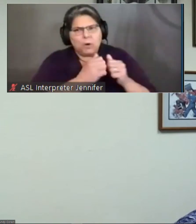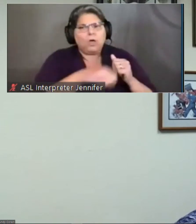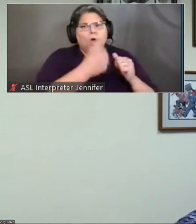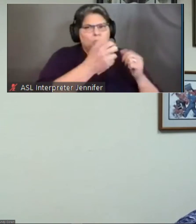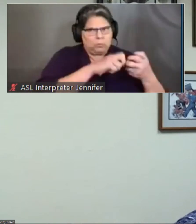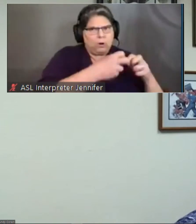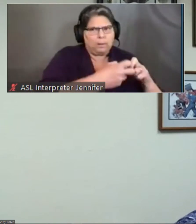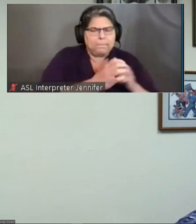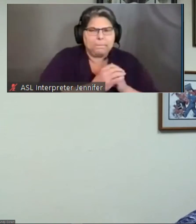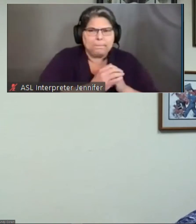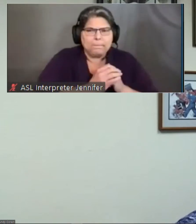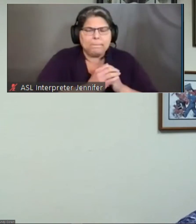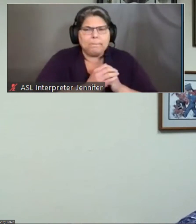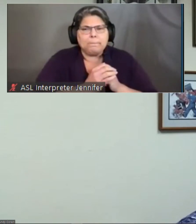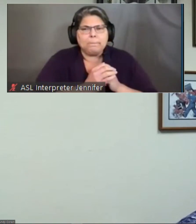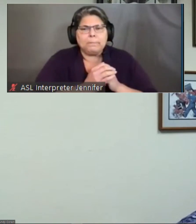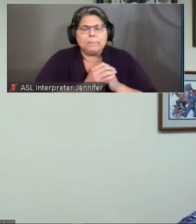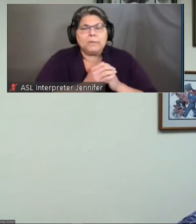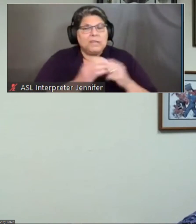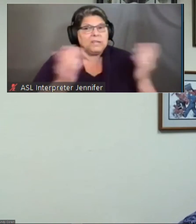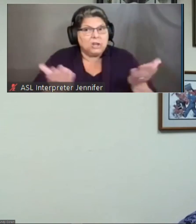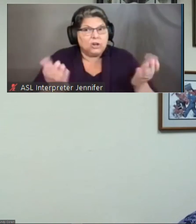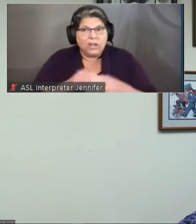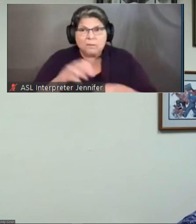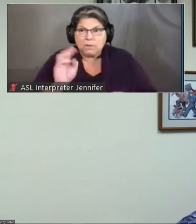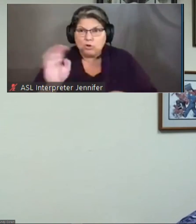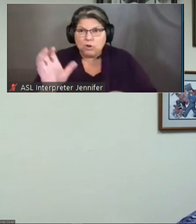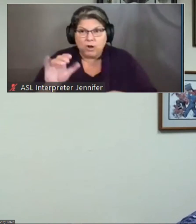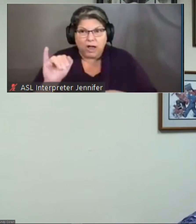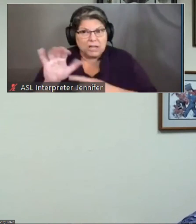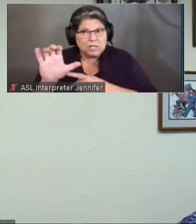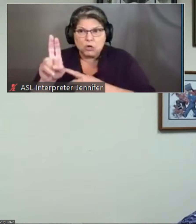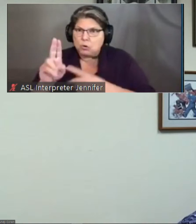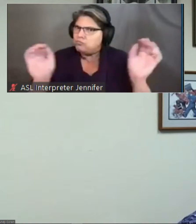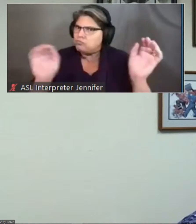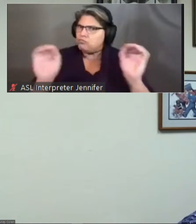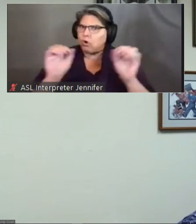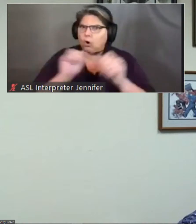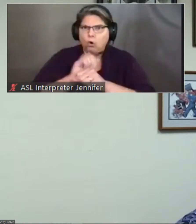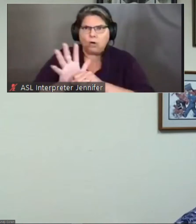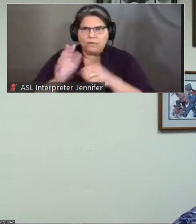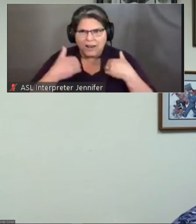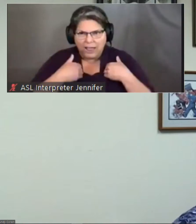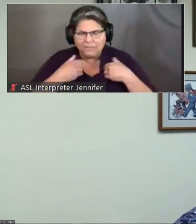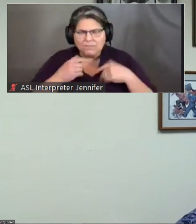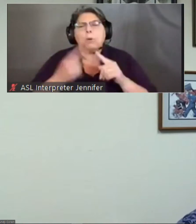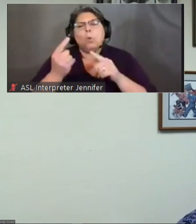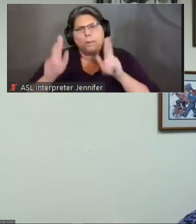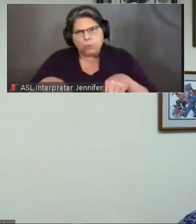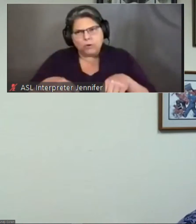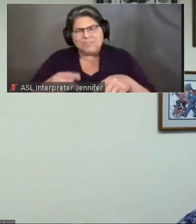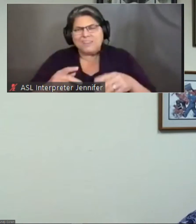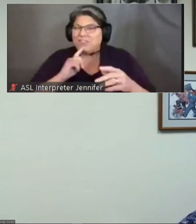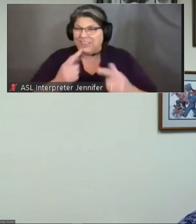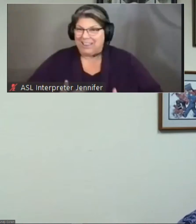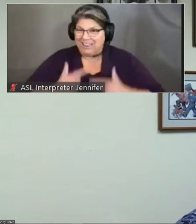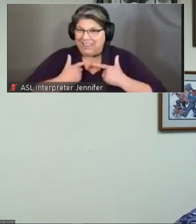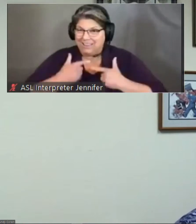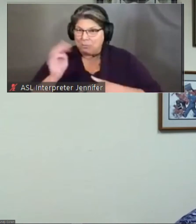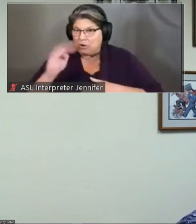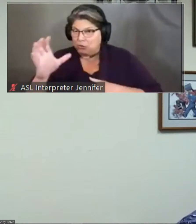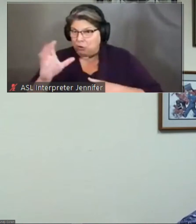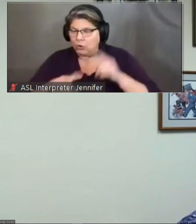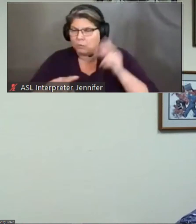none in the ICU here in Mendocino County, but we do have a Mendocino resident hospitalized out of county in the ICU.